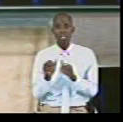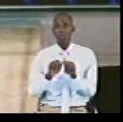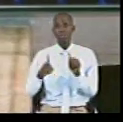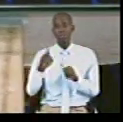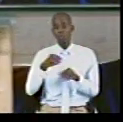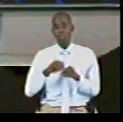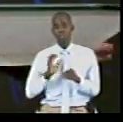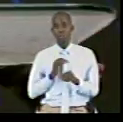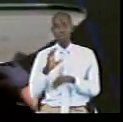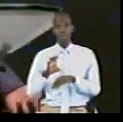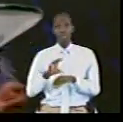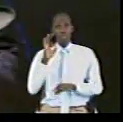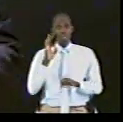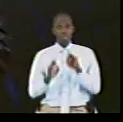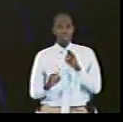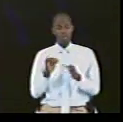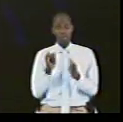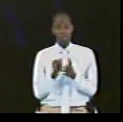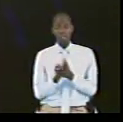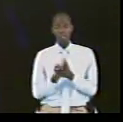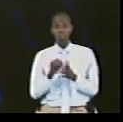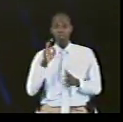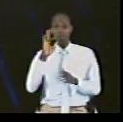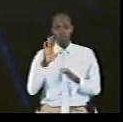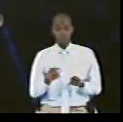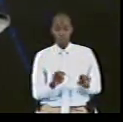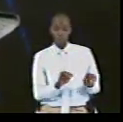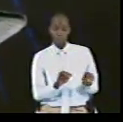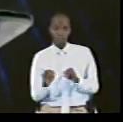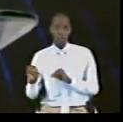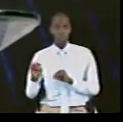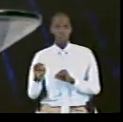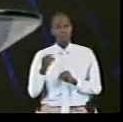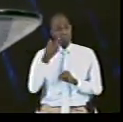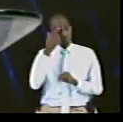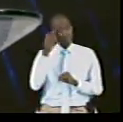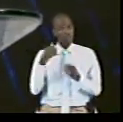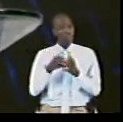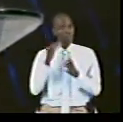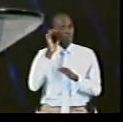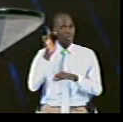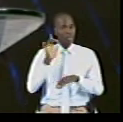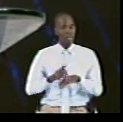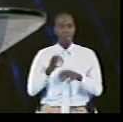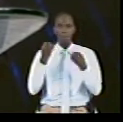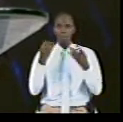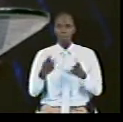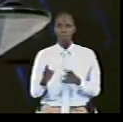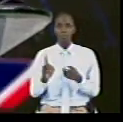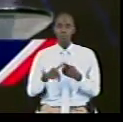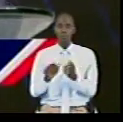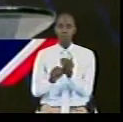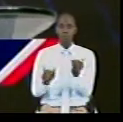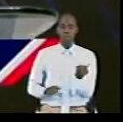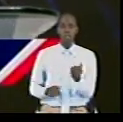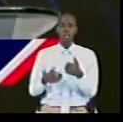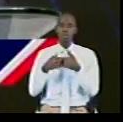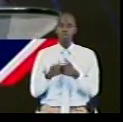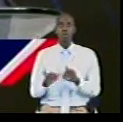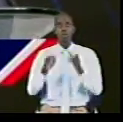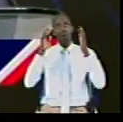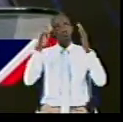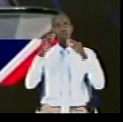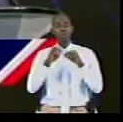dangerous, because many will backslide and many will lose their faith and their hope in the Lord. The